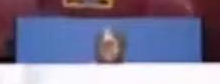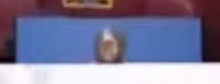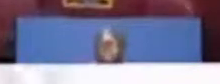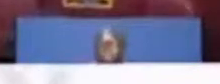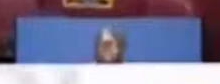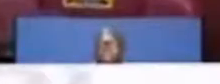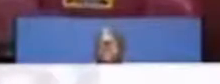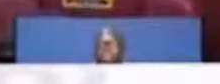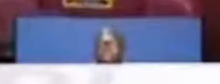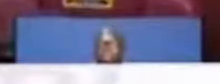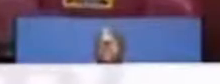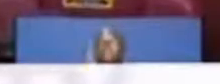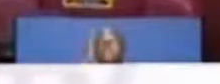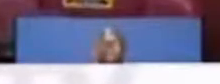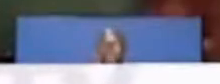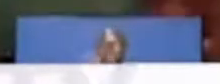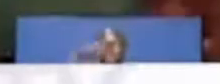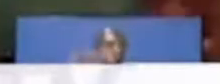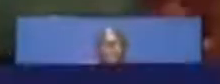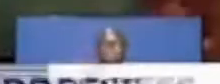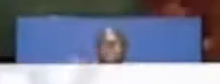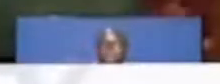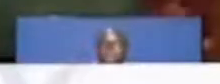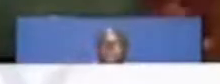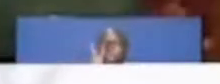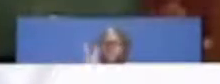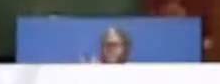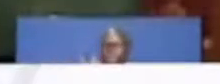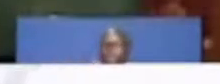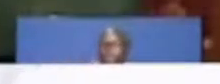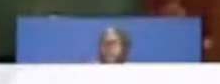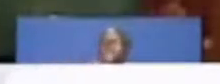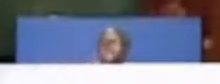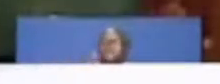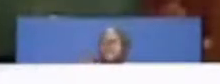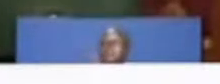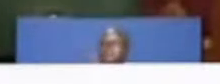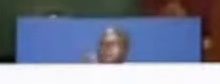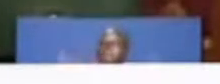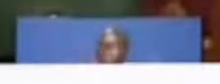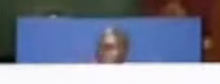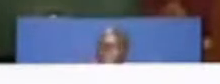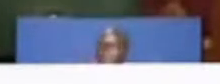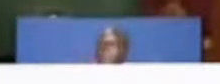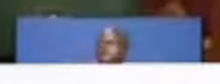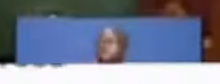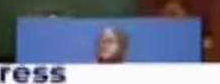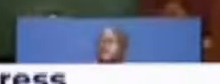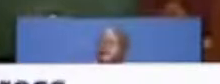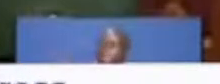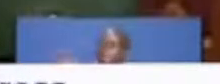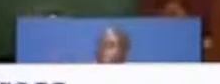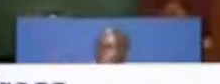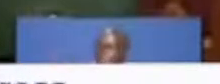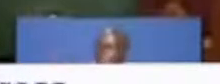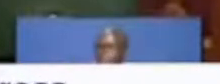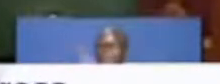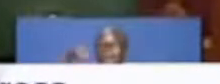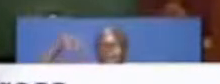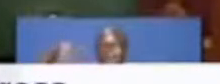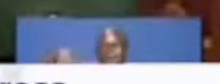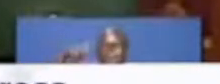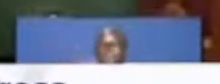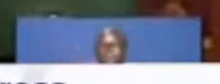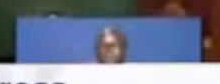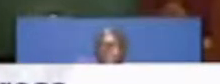In real terms, only 2.3 million households had been connected to power when I took over